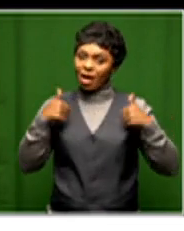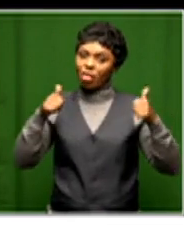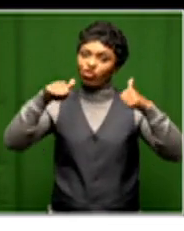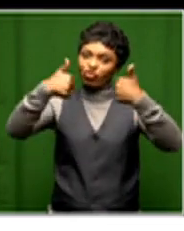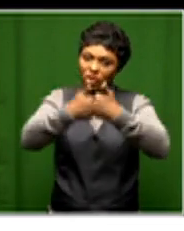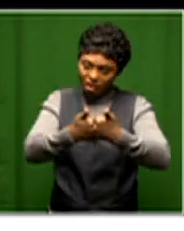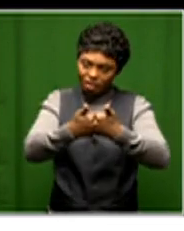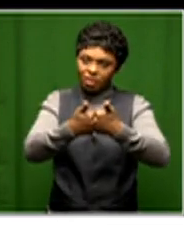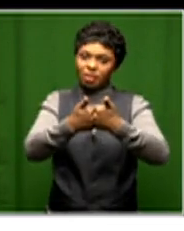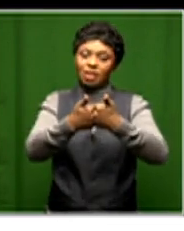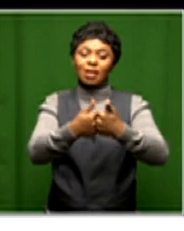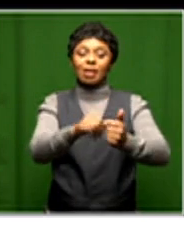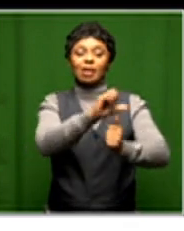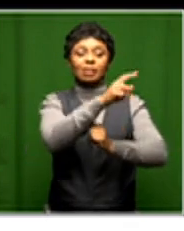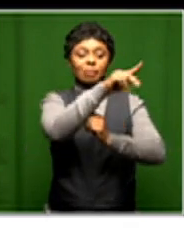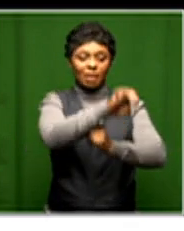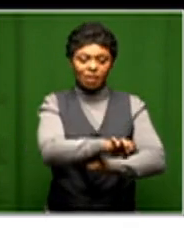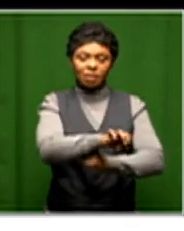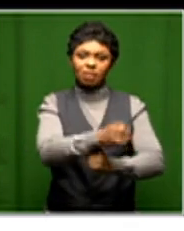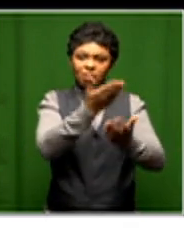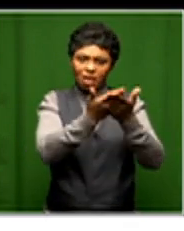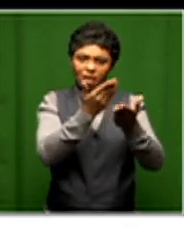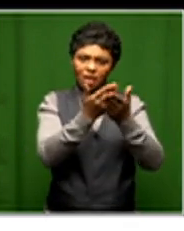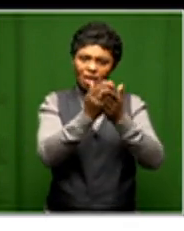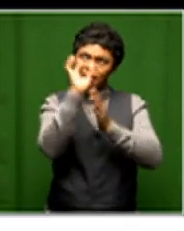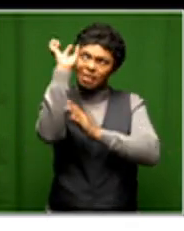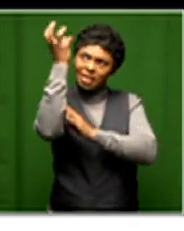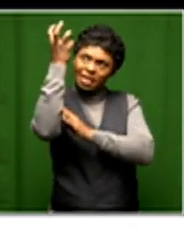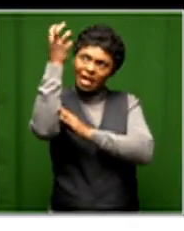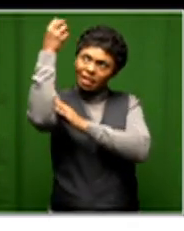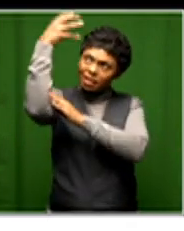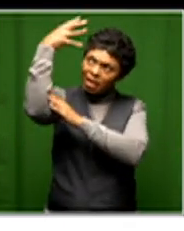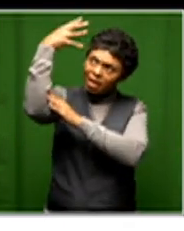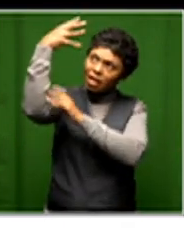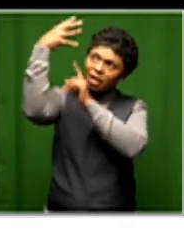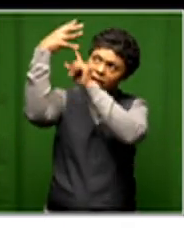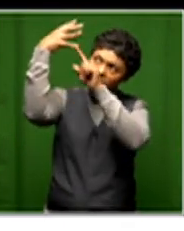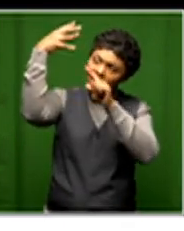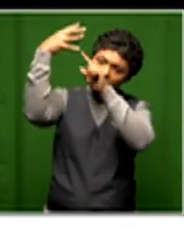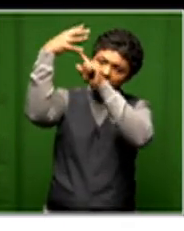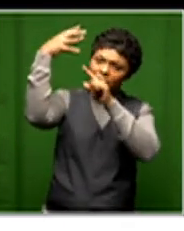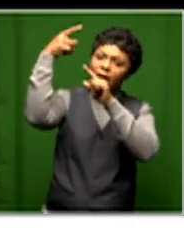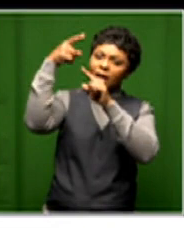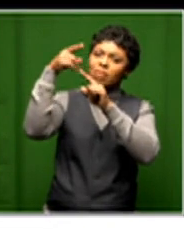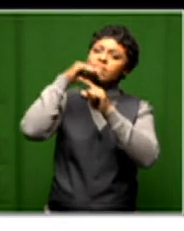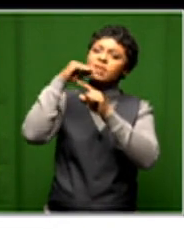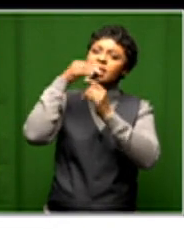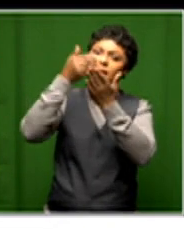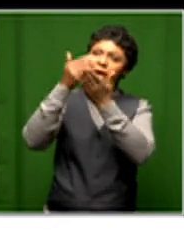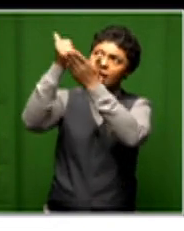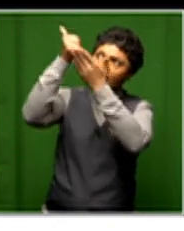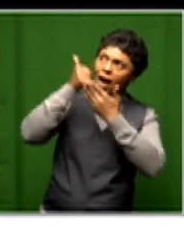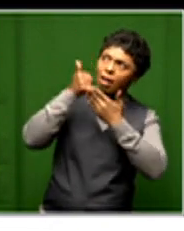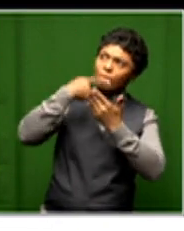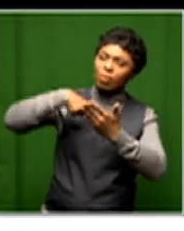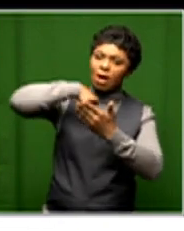has the Earth observation, satellite communication, and satellite positioning. That is helping us to, for example, you